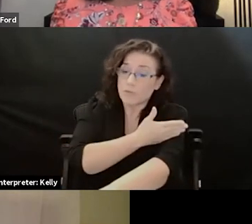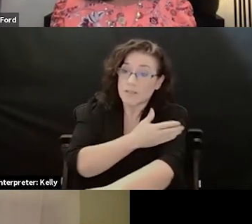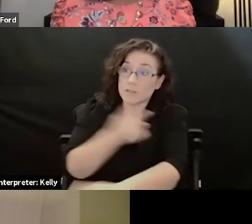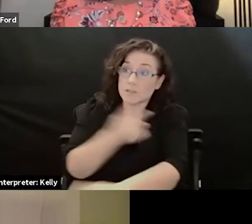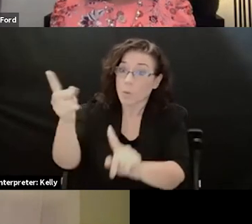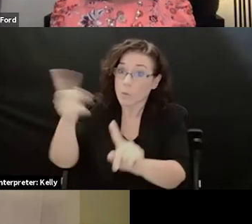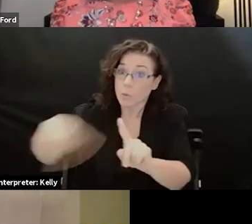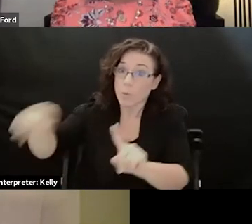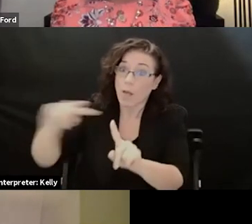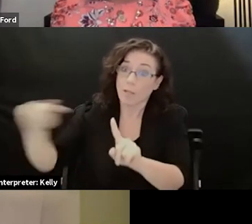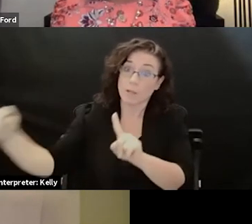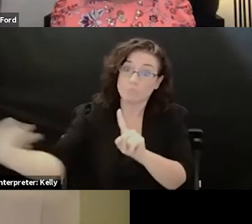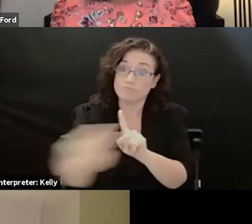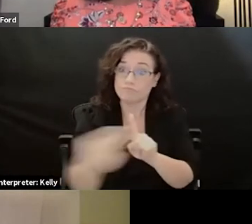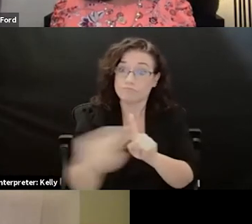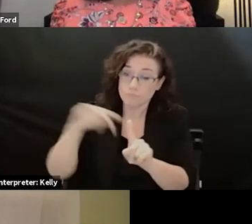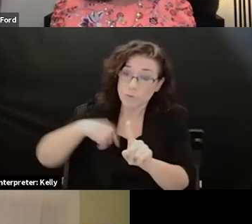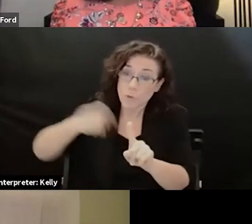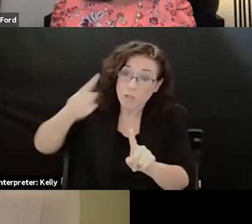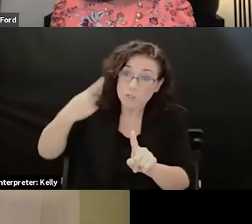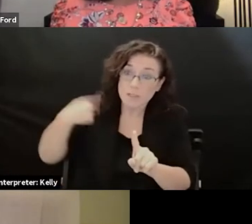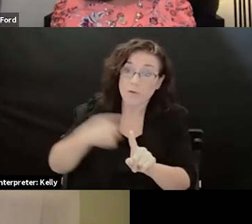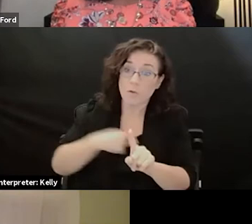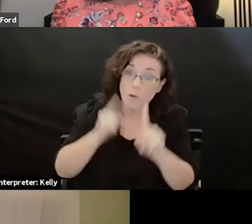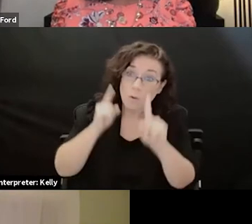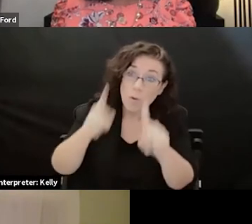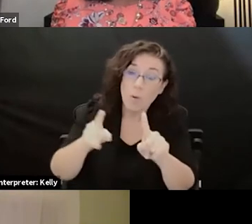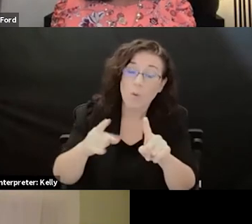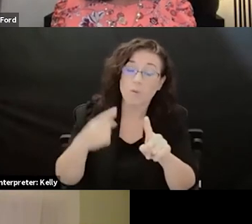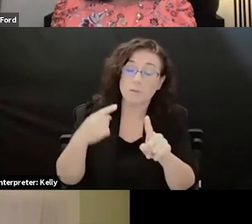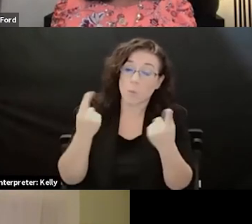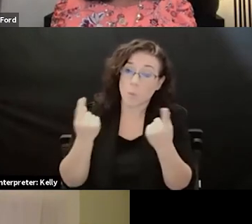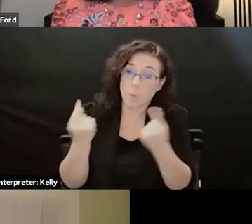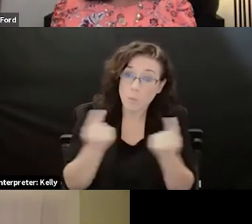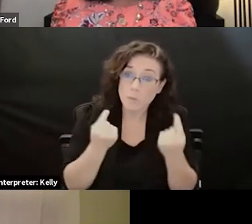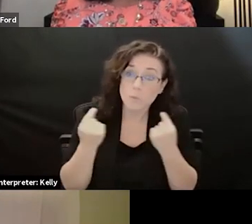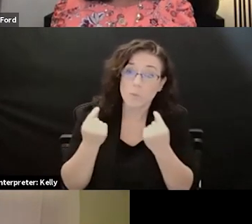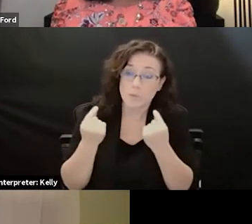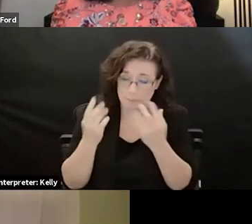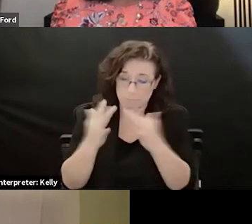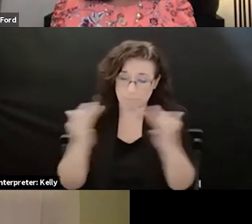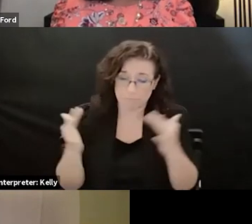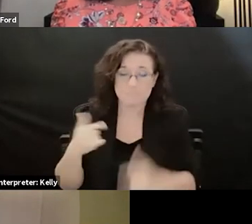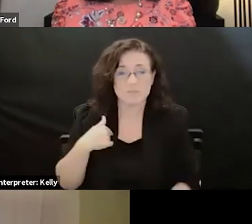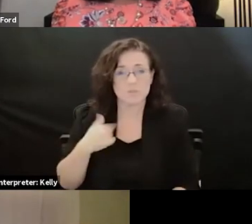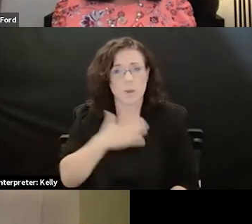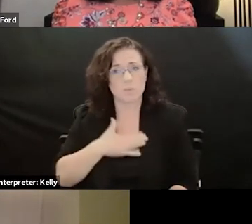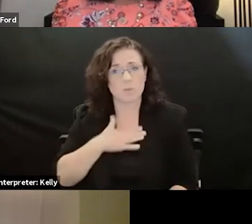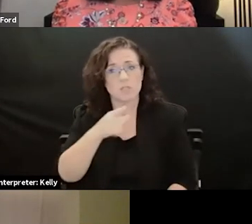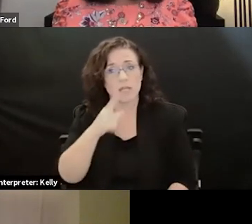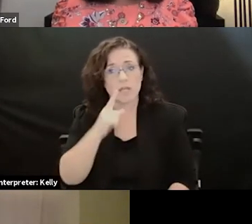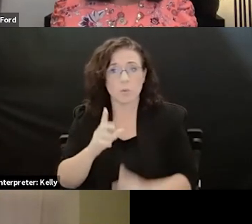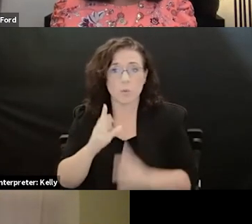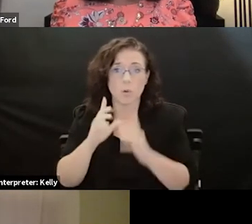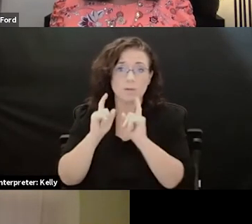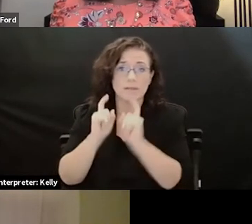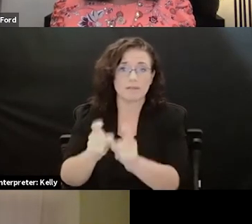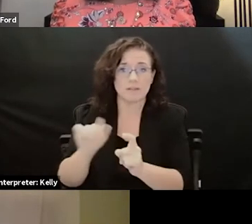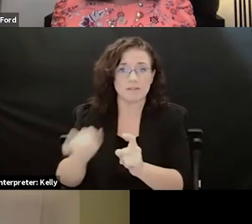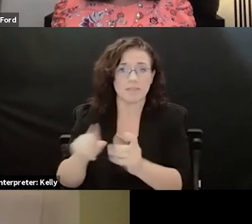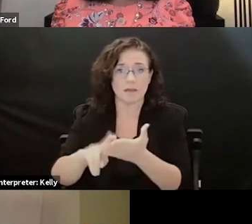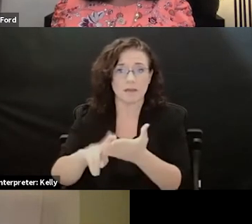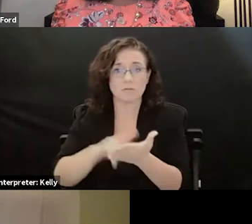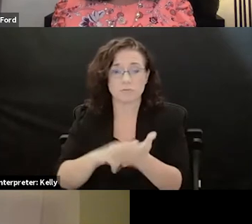we're and where we're going so i appreciate the i appreciate you super marlonado bringing it to us ms alvarez thank